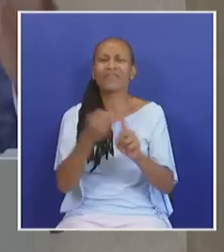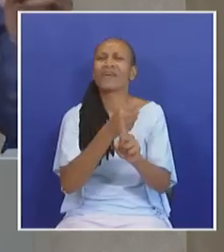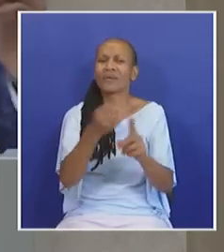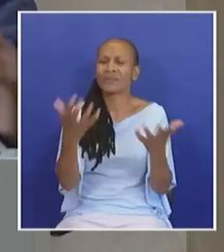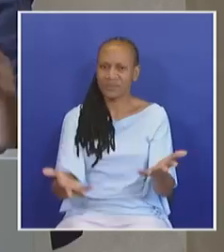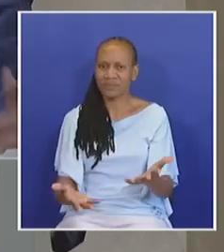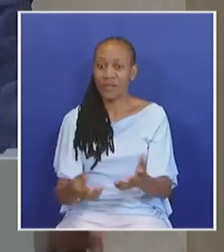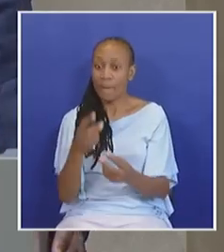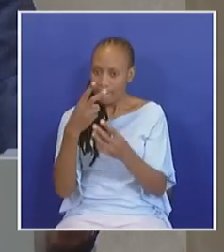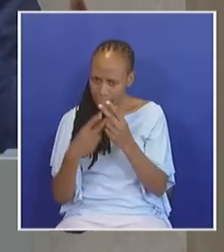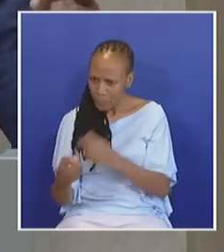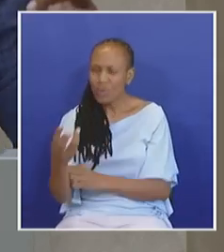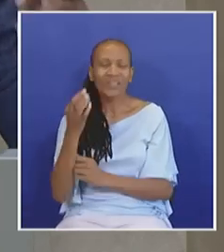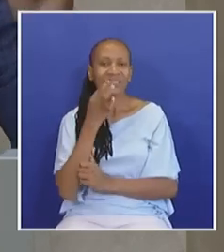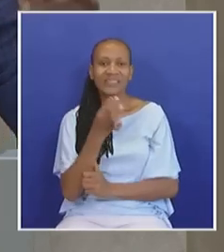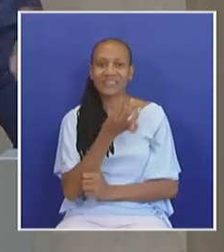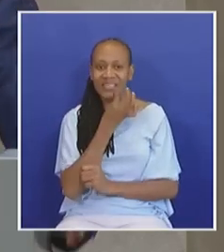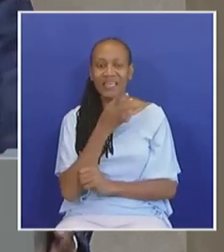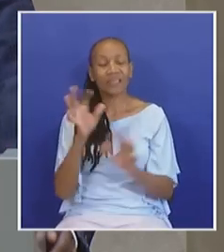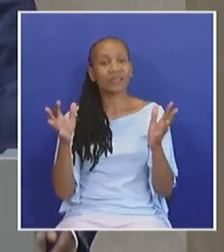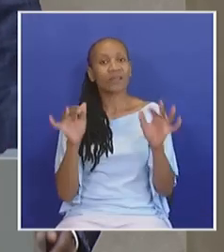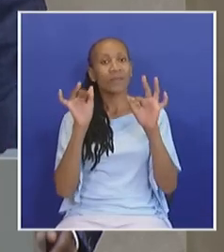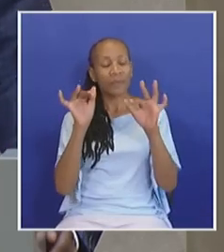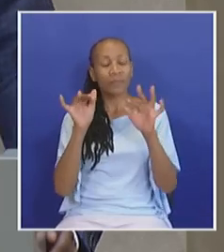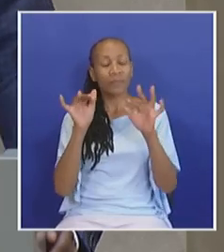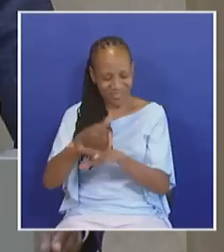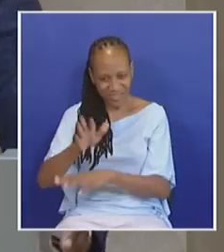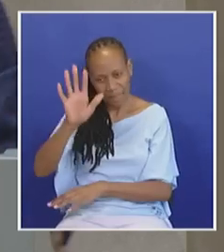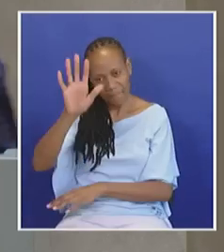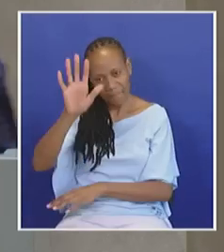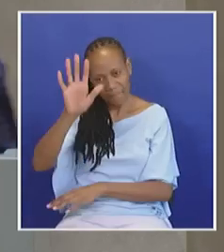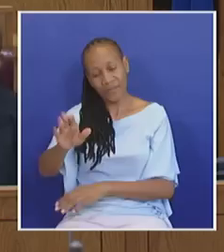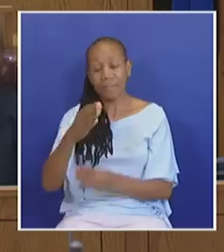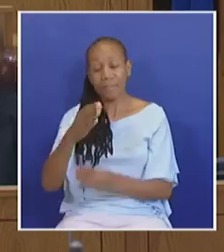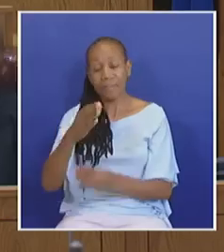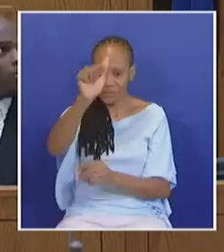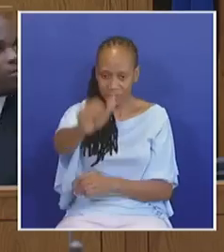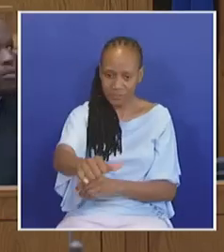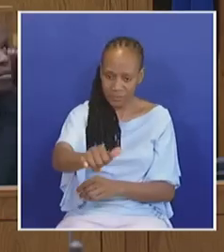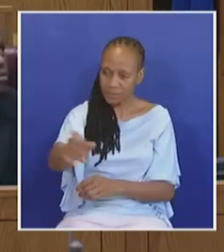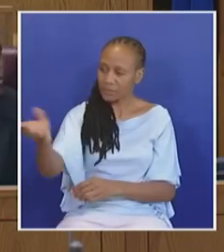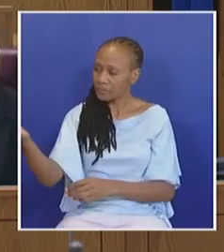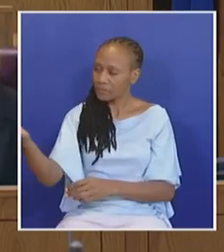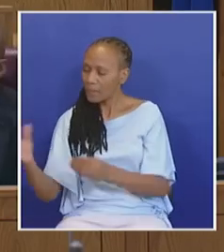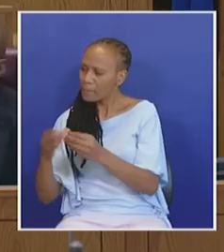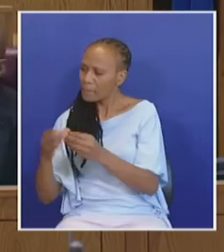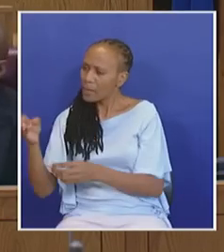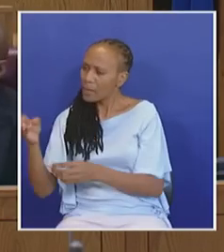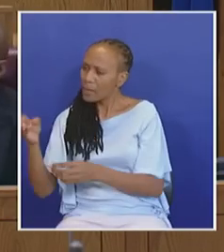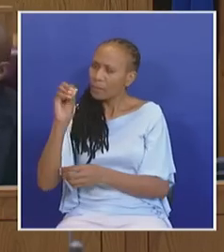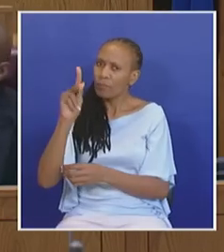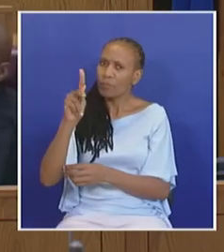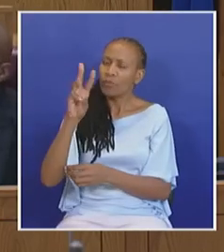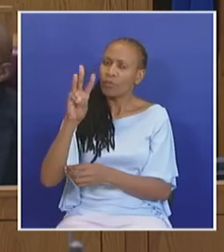Twitter, calling on their supporters to crush each other. Honorable Mohapi, please take your seat. Honorable Mokoena,